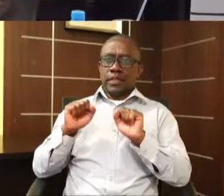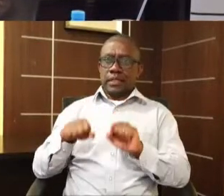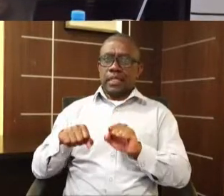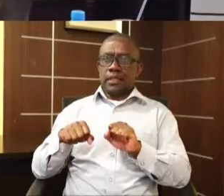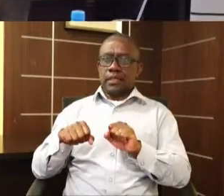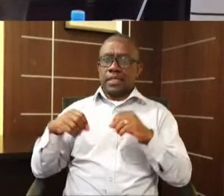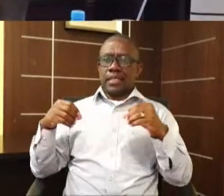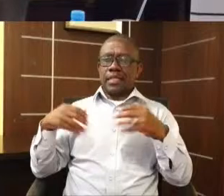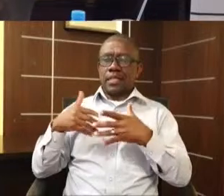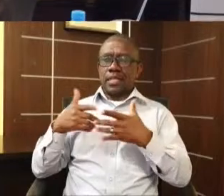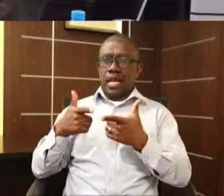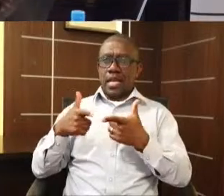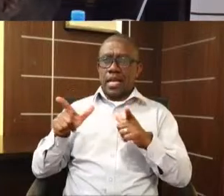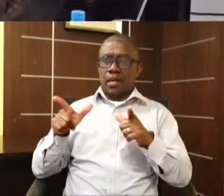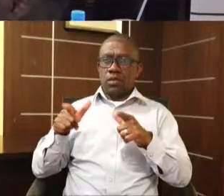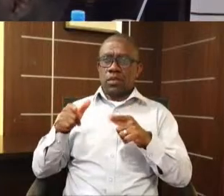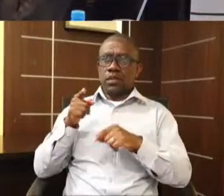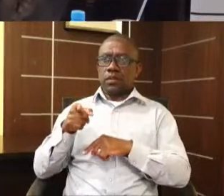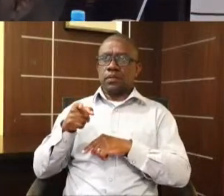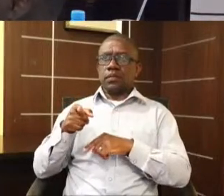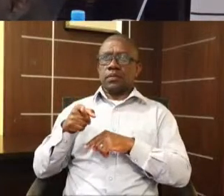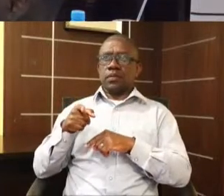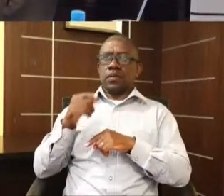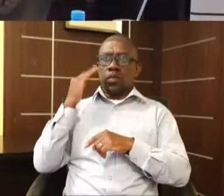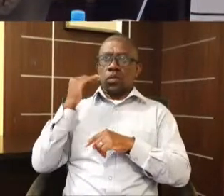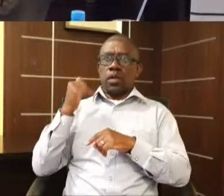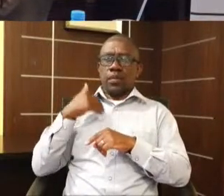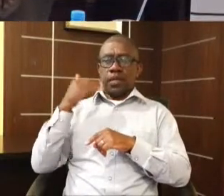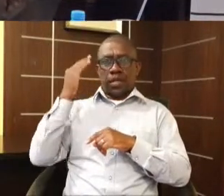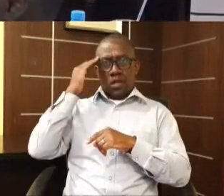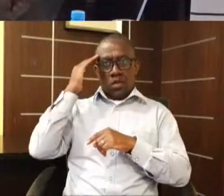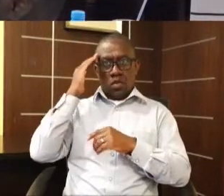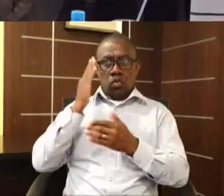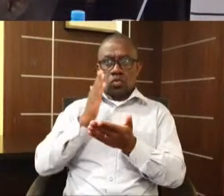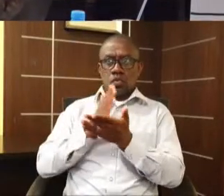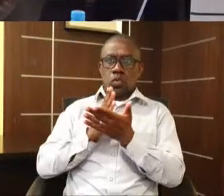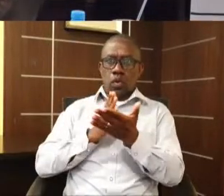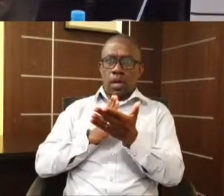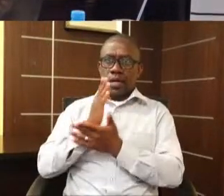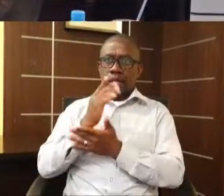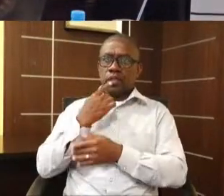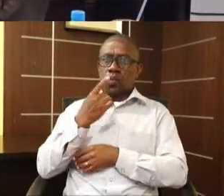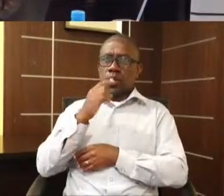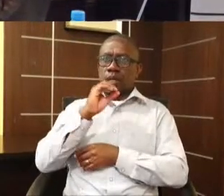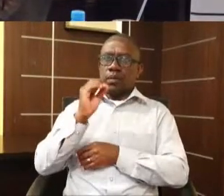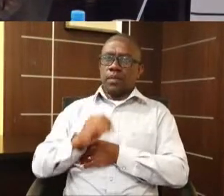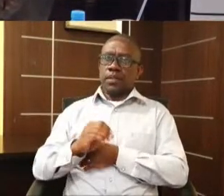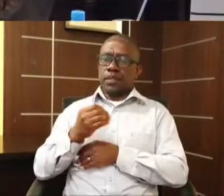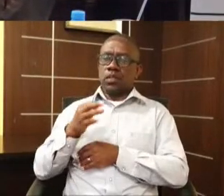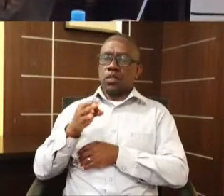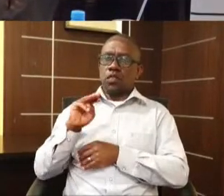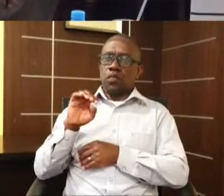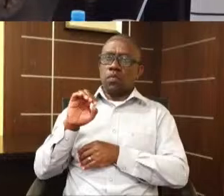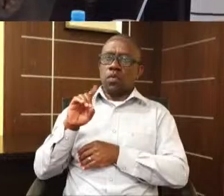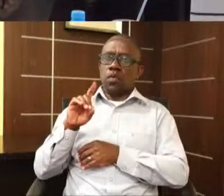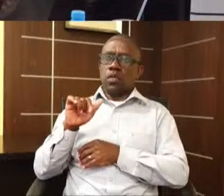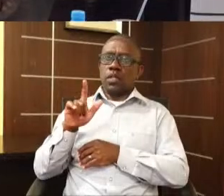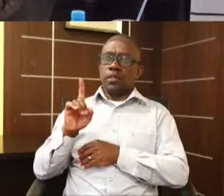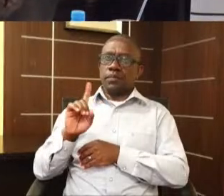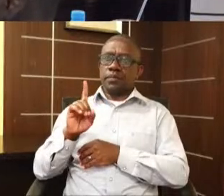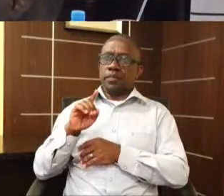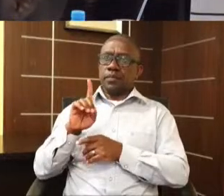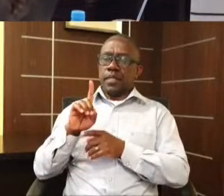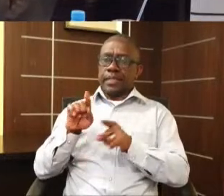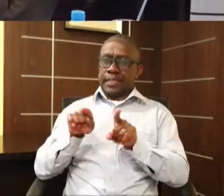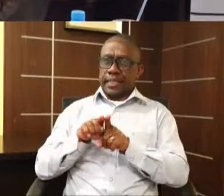more refined responses. Because I know the accuracy might not be 100% of the models, but I think even ChatGPT